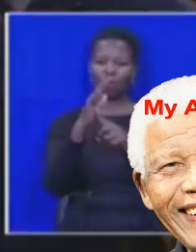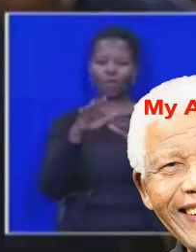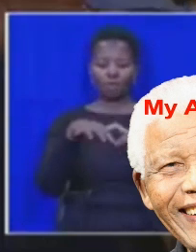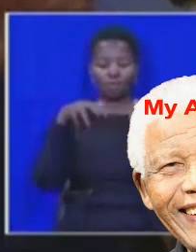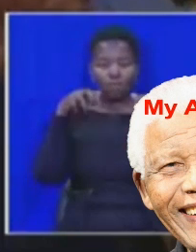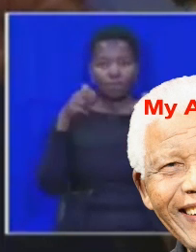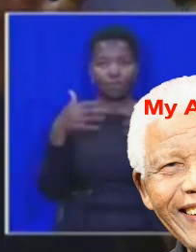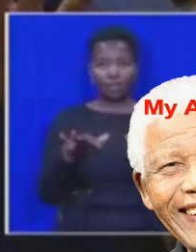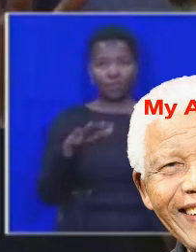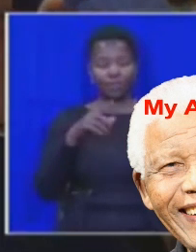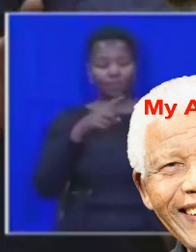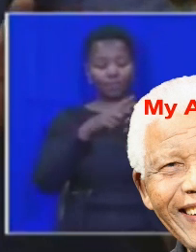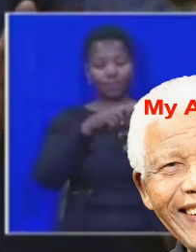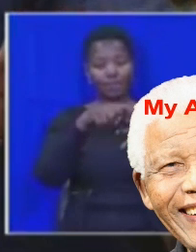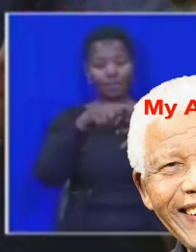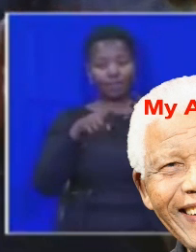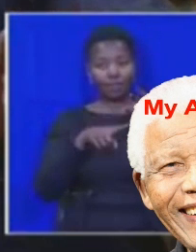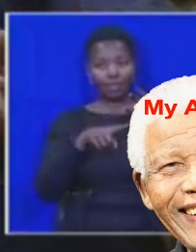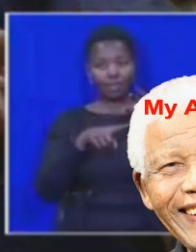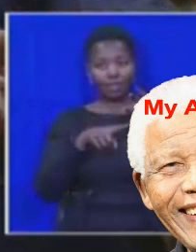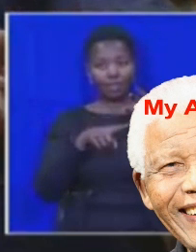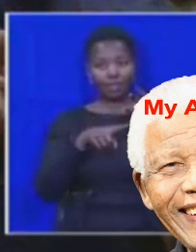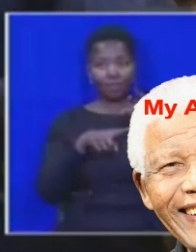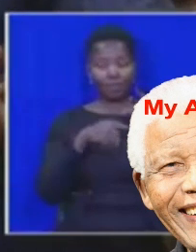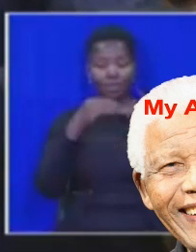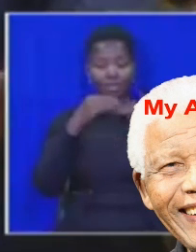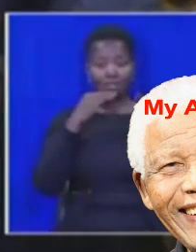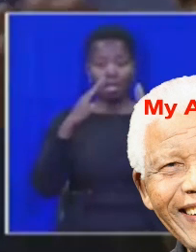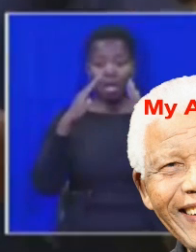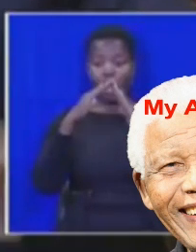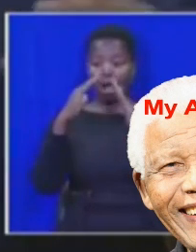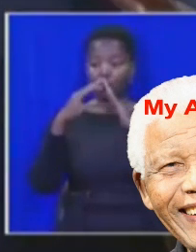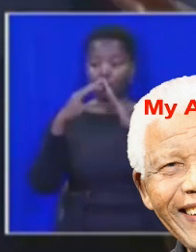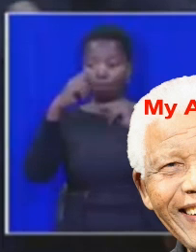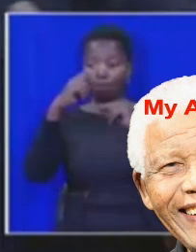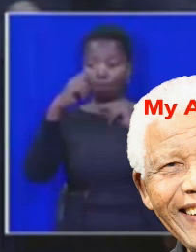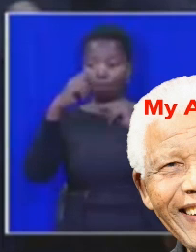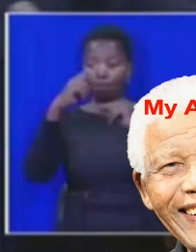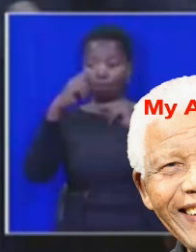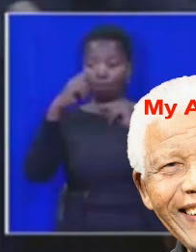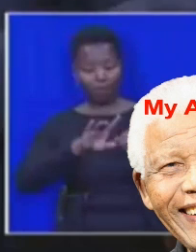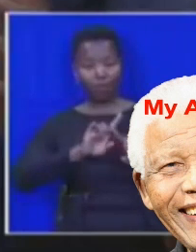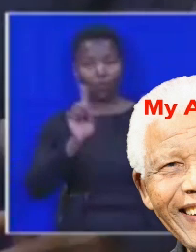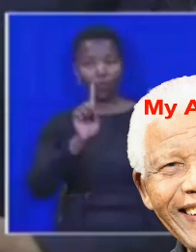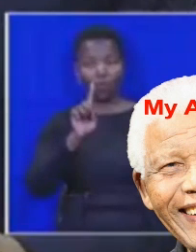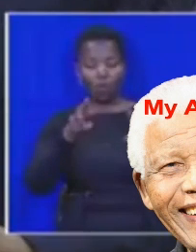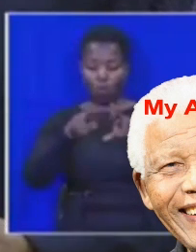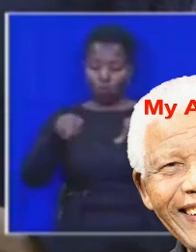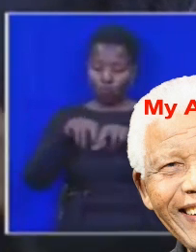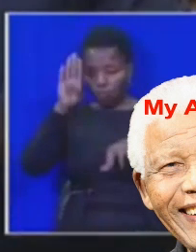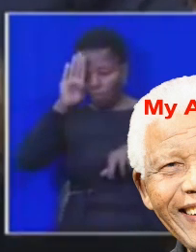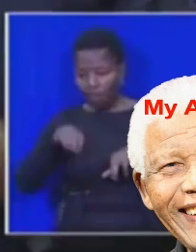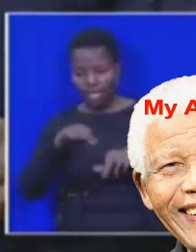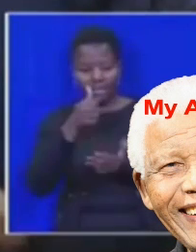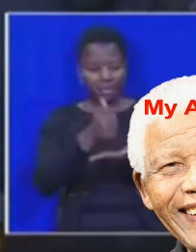Agreed? 5. They're not talking about houses that people live in and their bedrooms or sitting rooms.